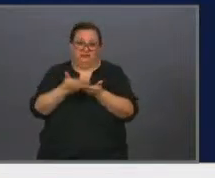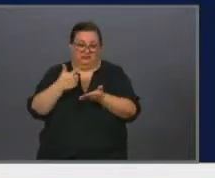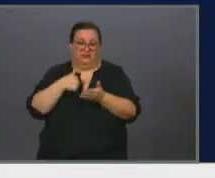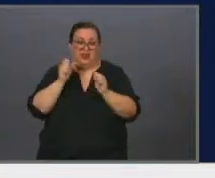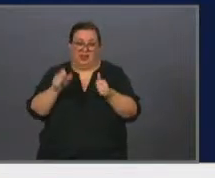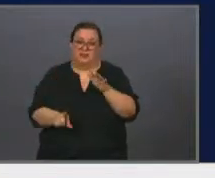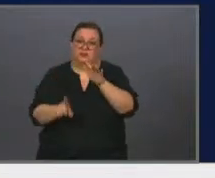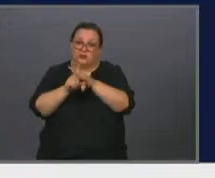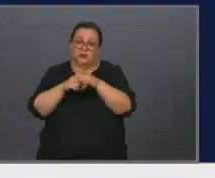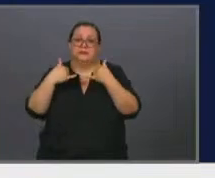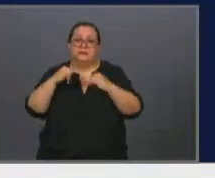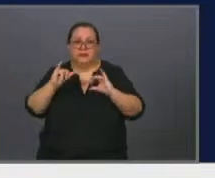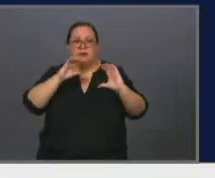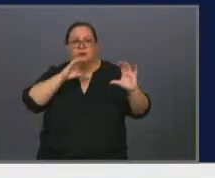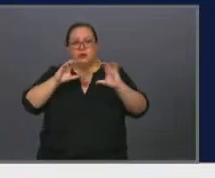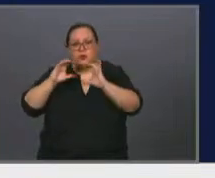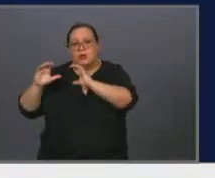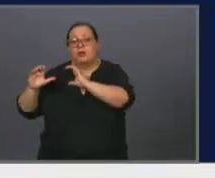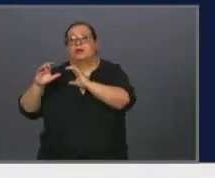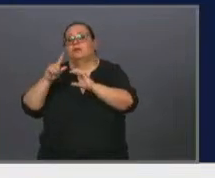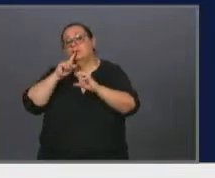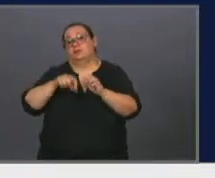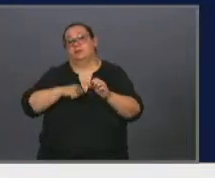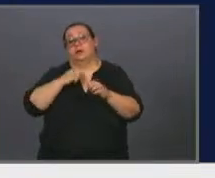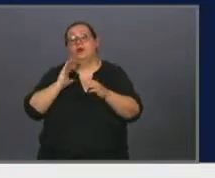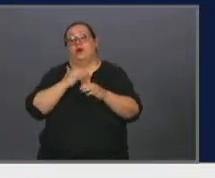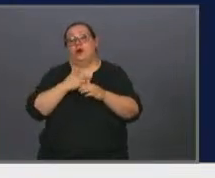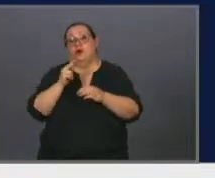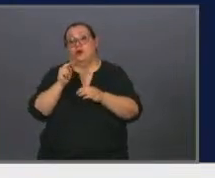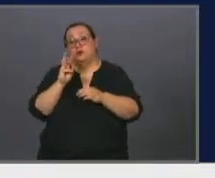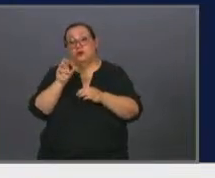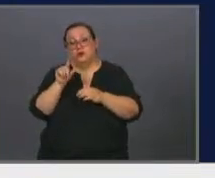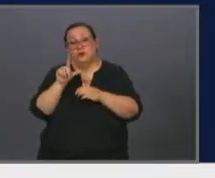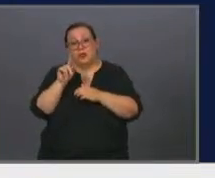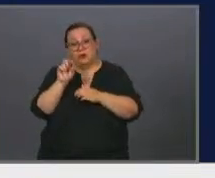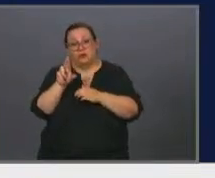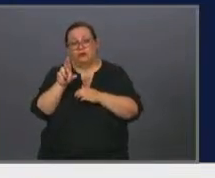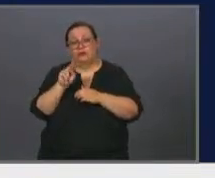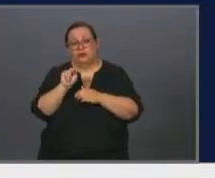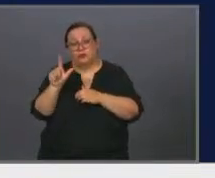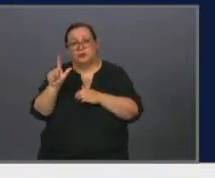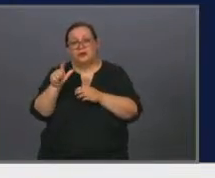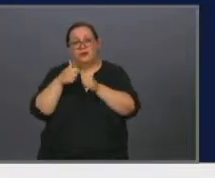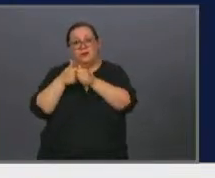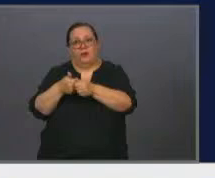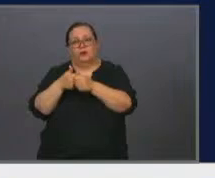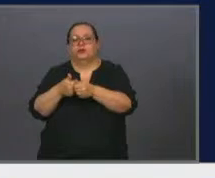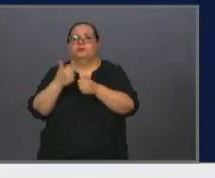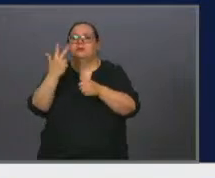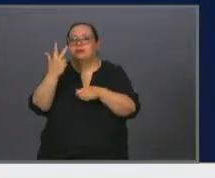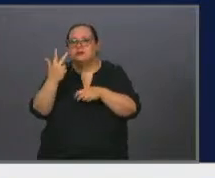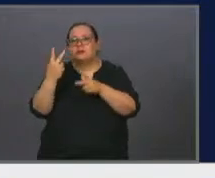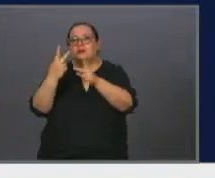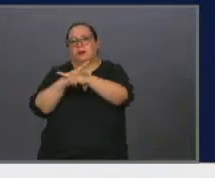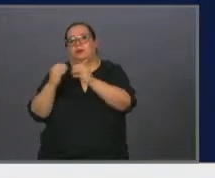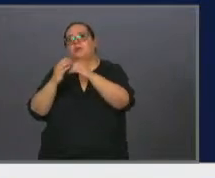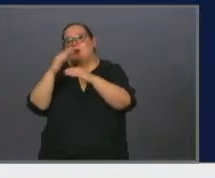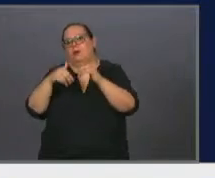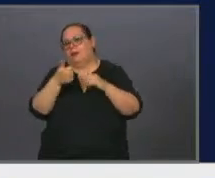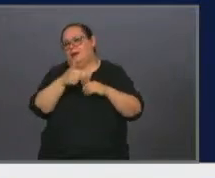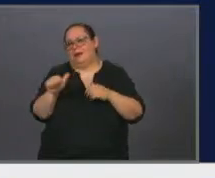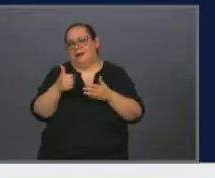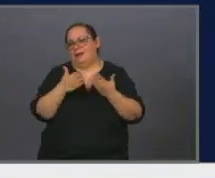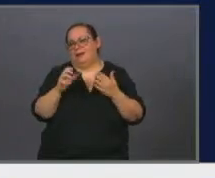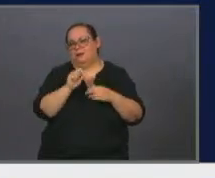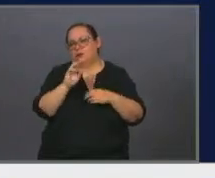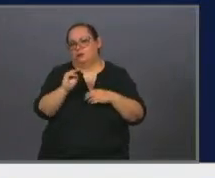our newsletter followership is 3 times higher than anything we do on social media, because that's where we communicate the reality,